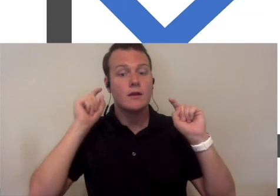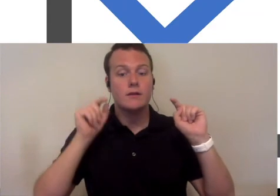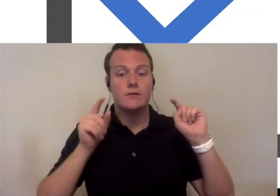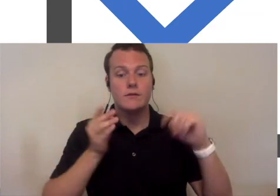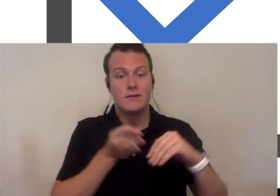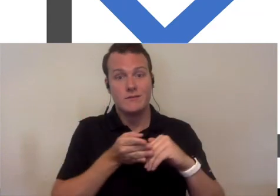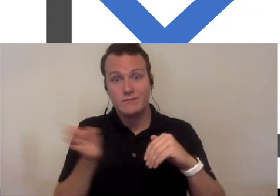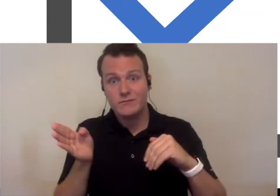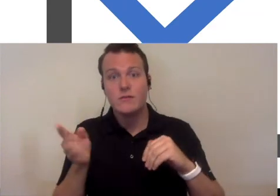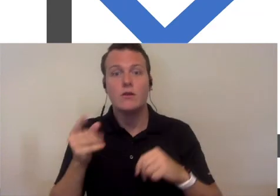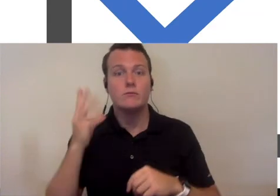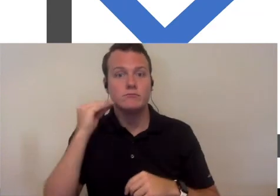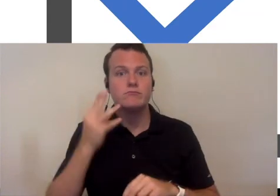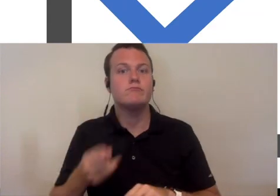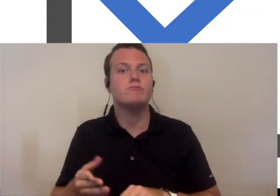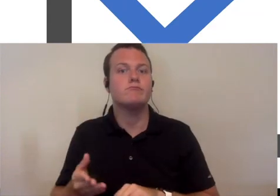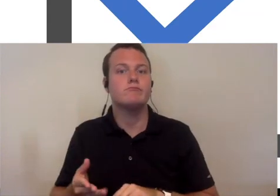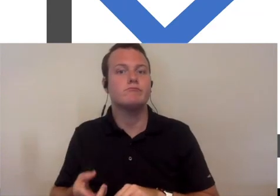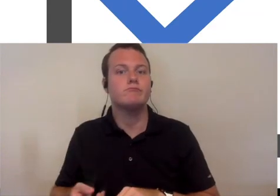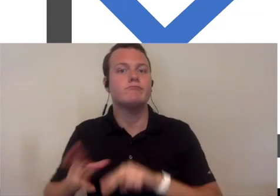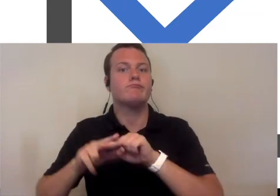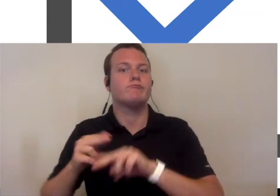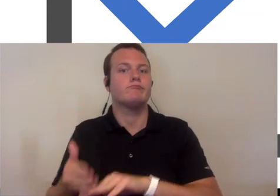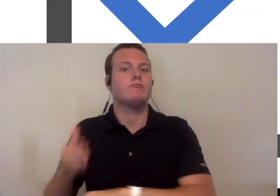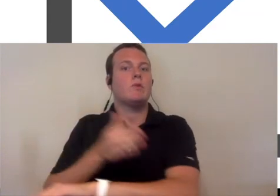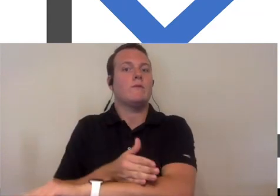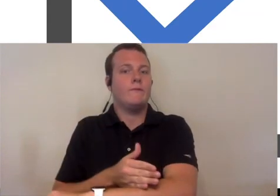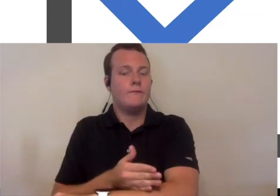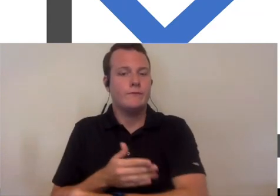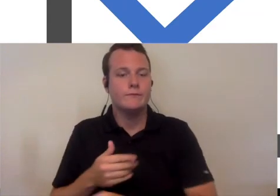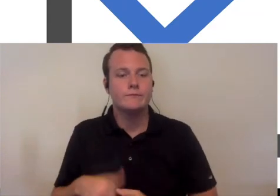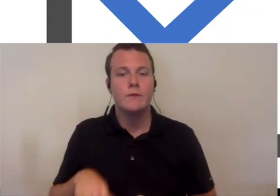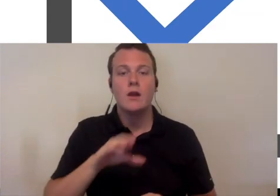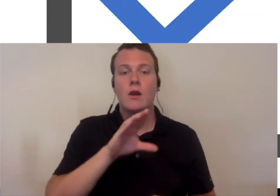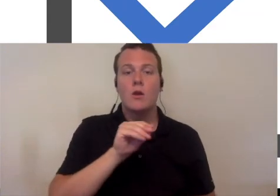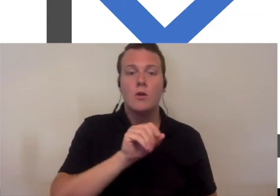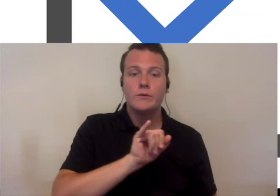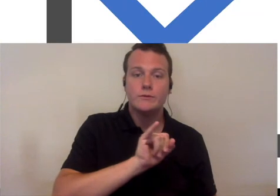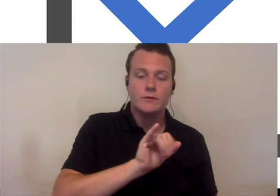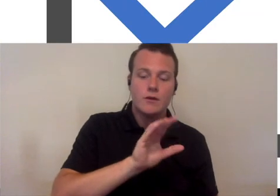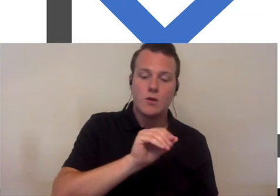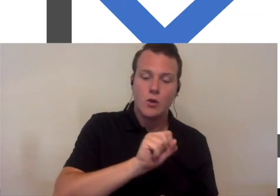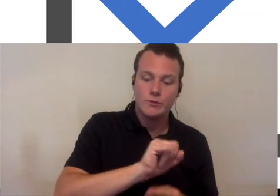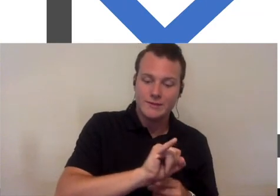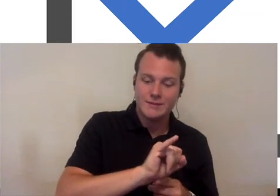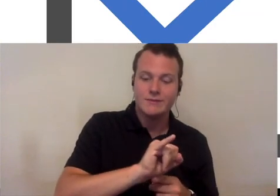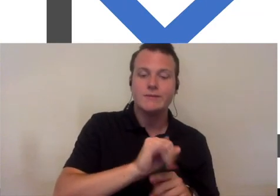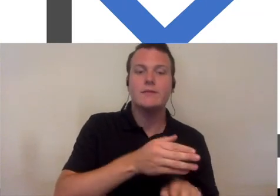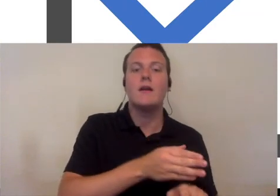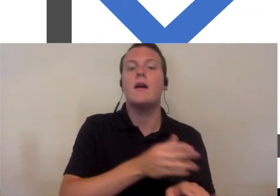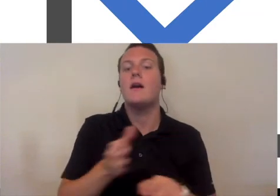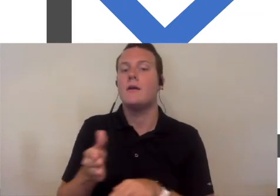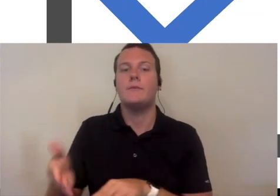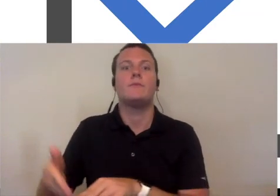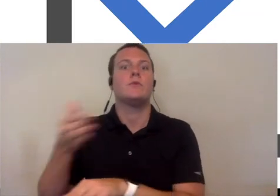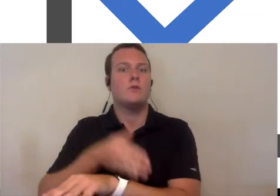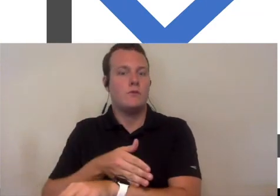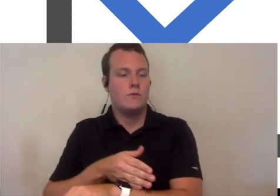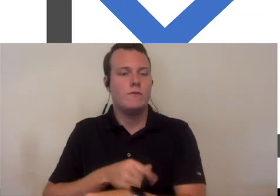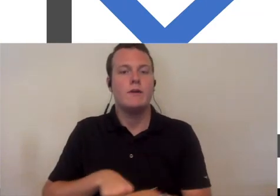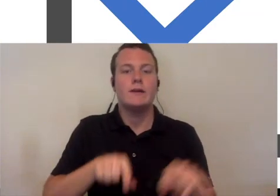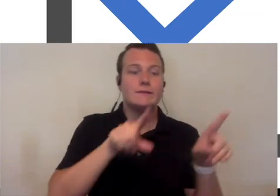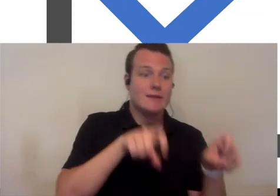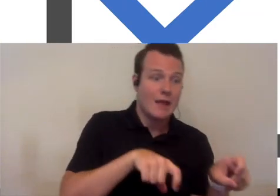we found this improvement. We found this improvement on the COSI. We found this on this test. They want